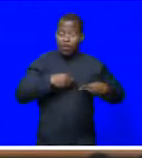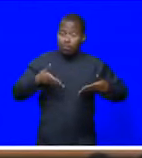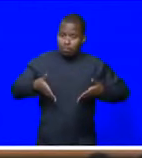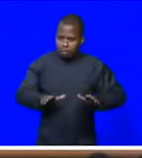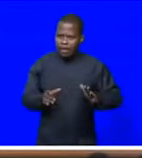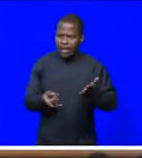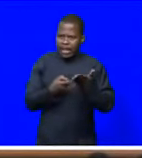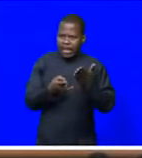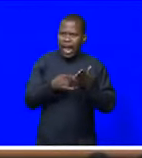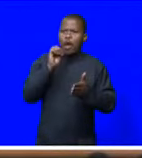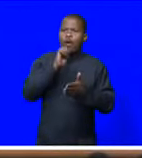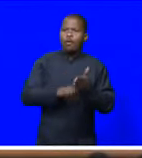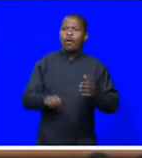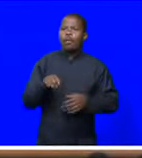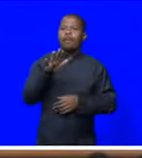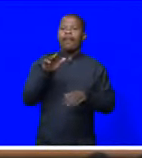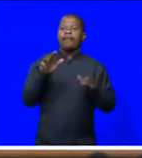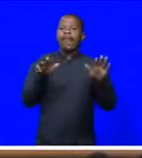kubo